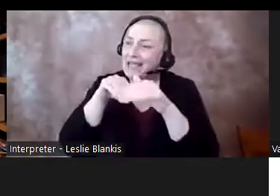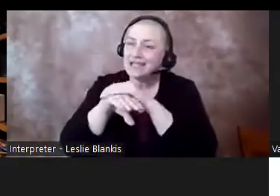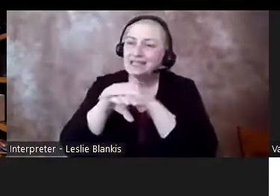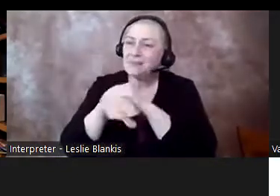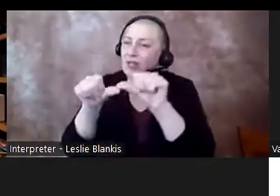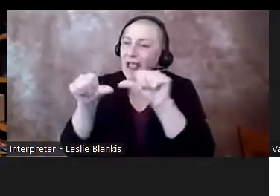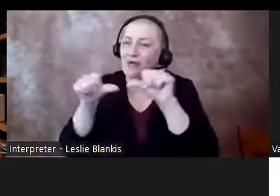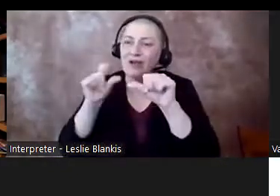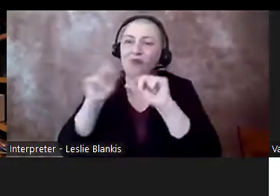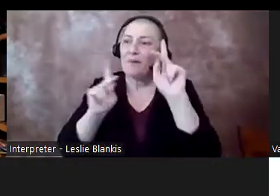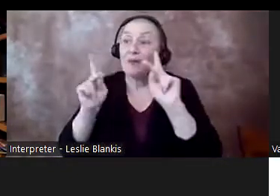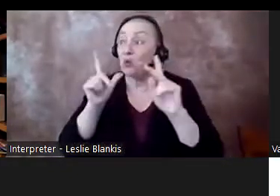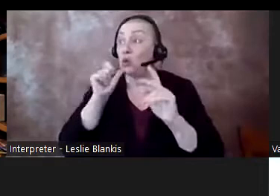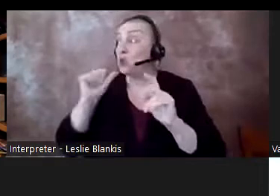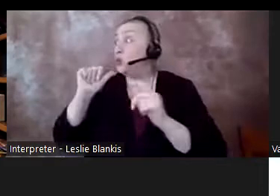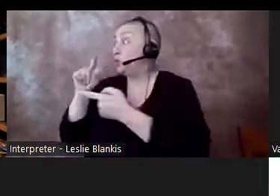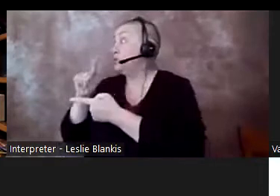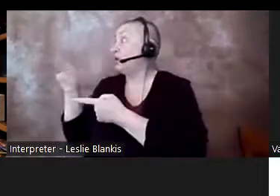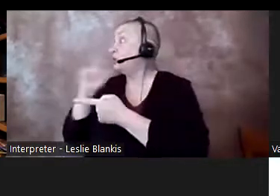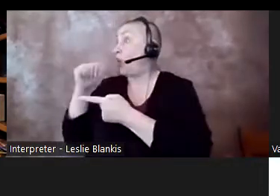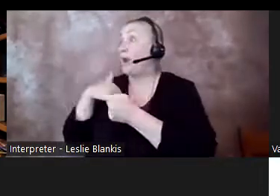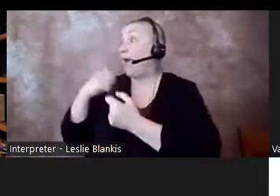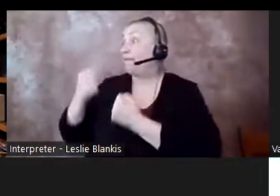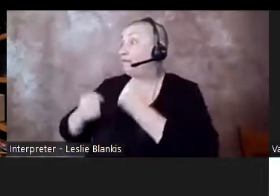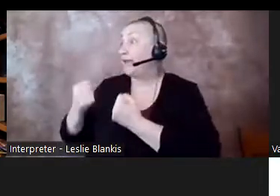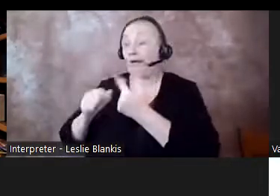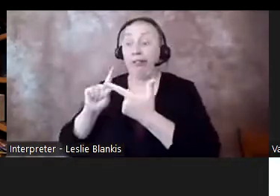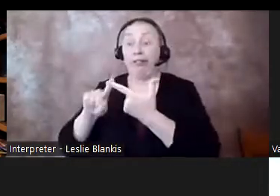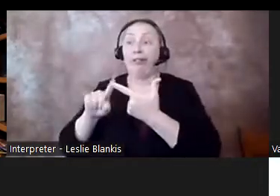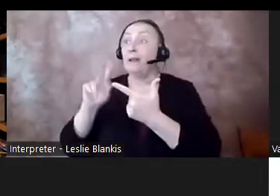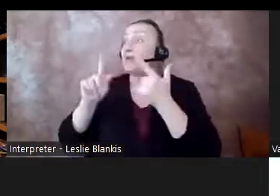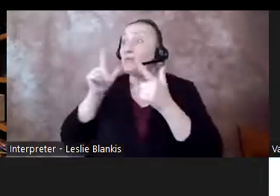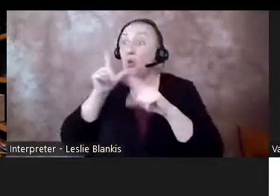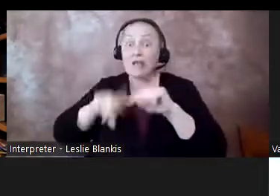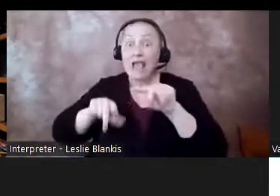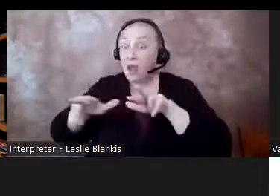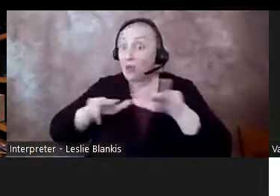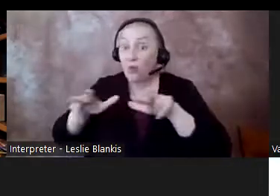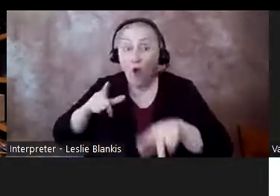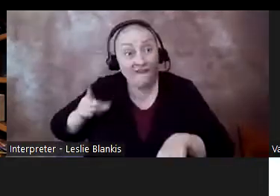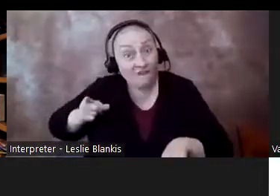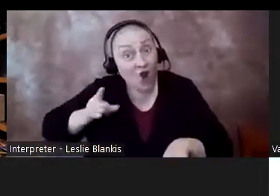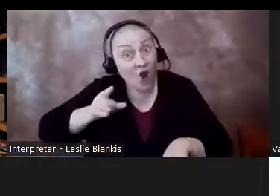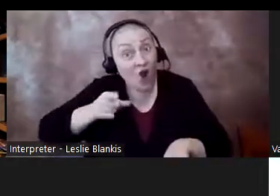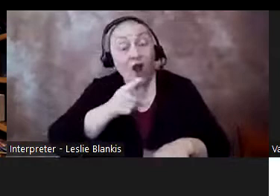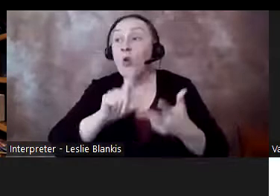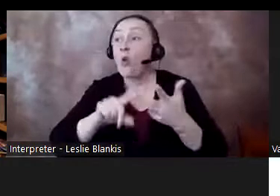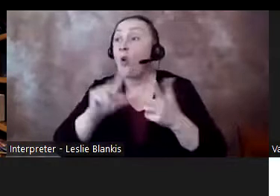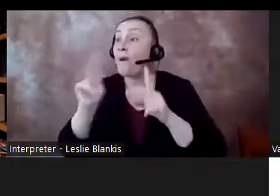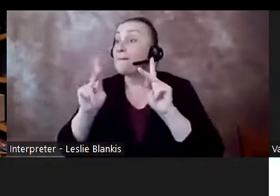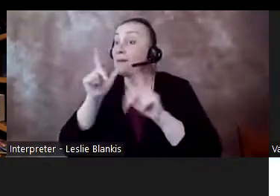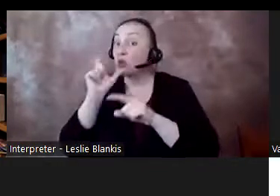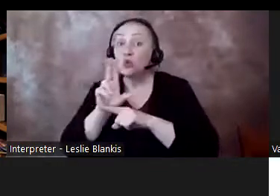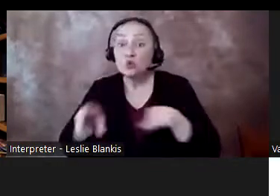don't own a vehicle, people who cannot walk far, and people who use a wheelchair. And